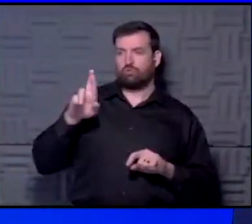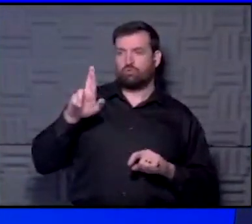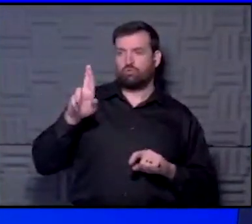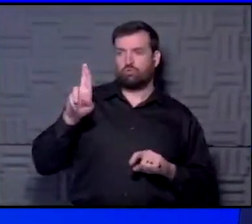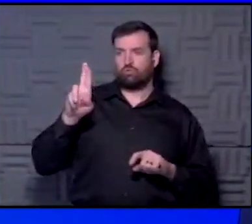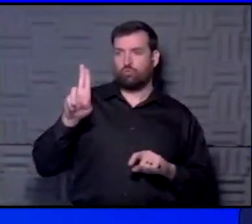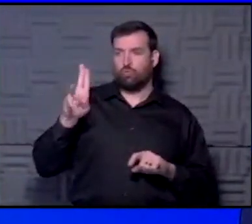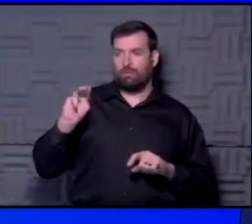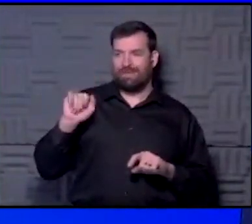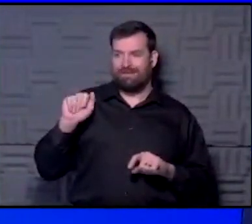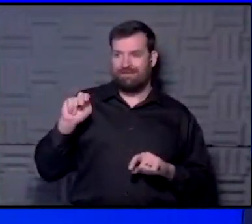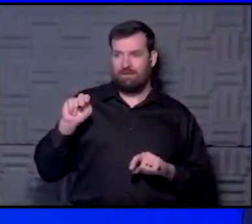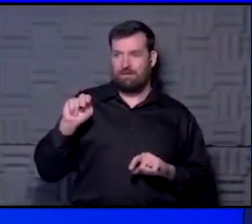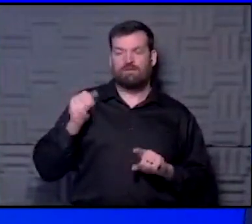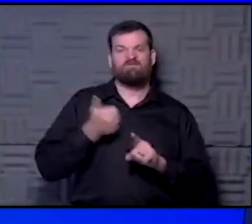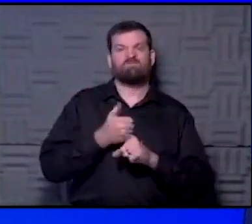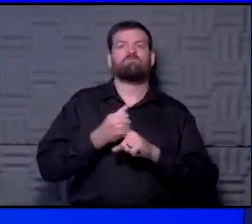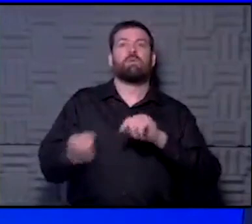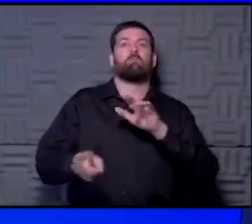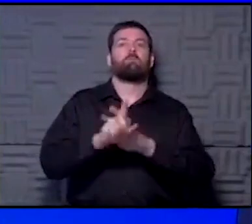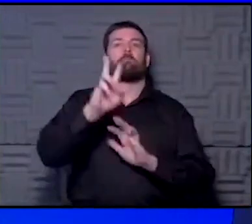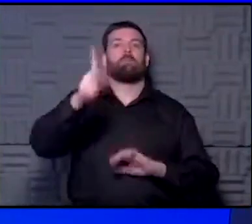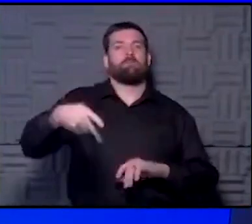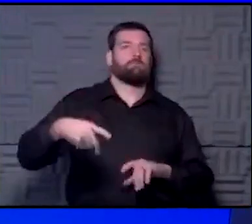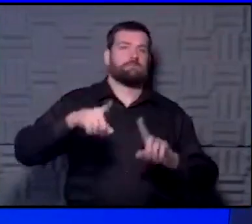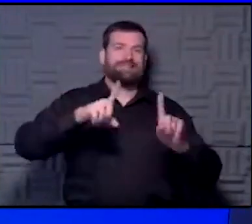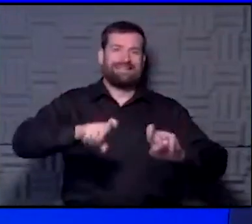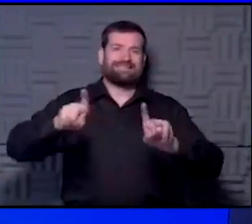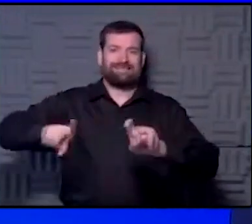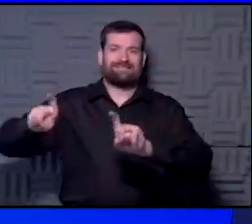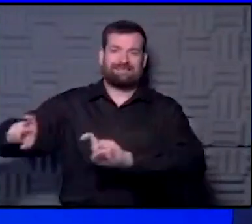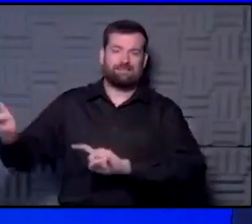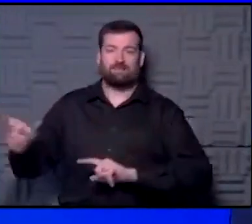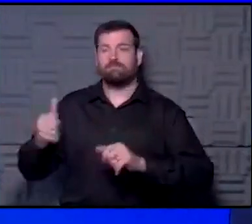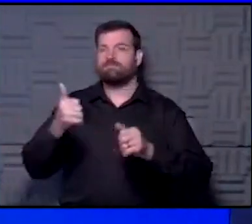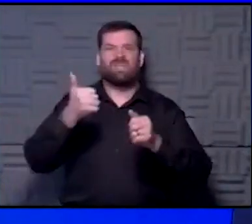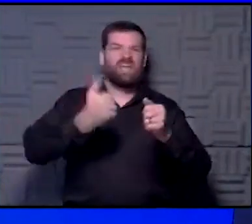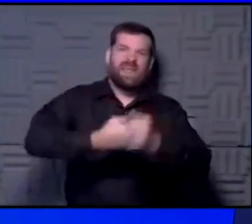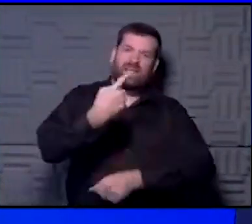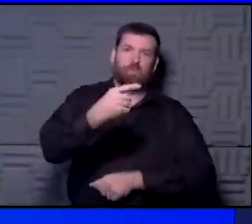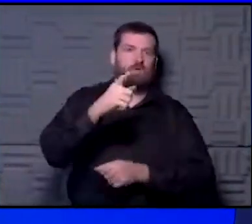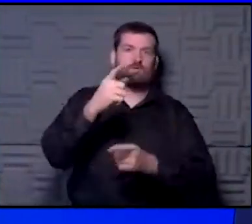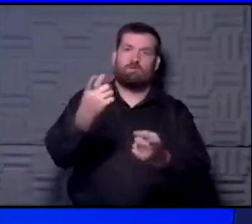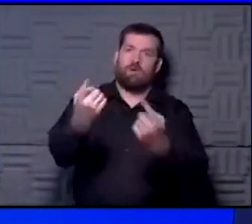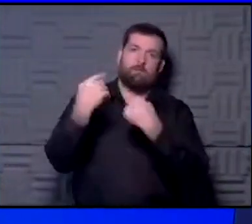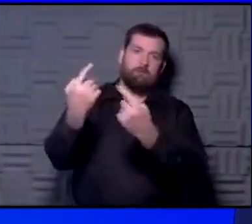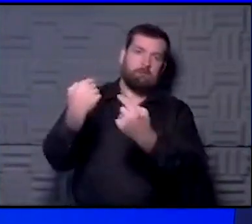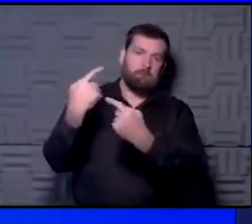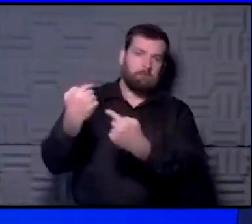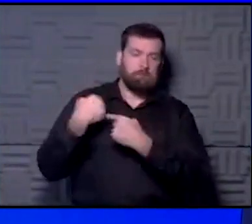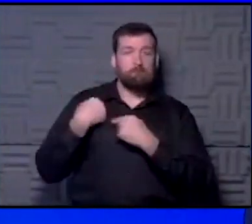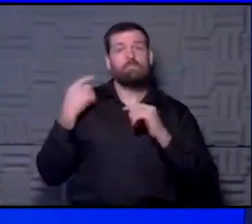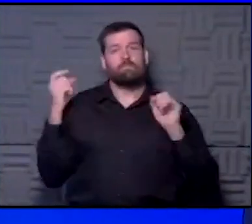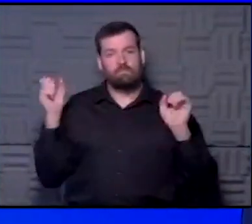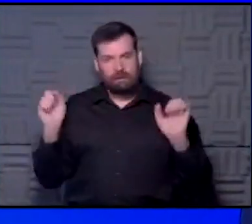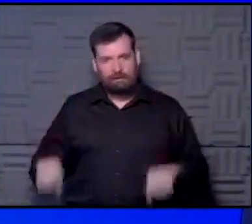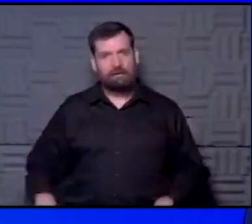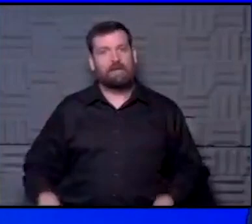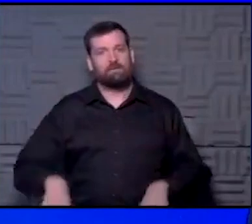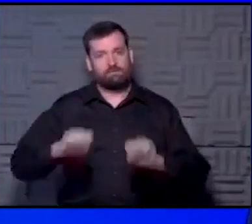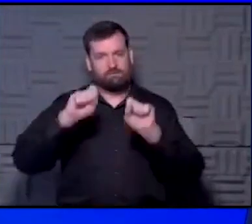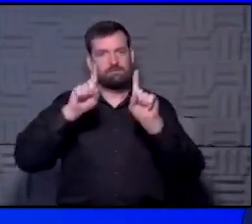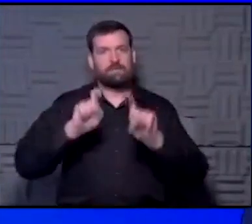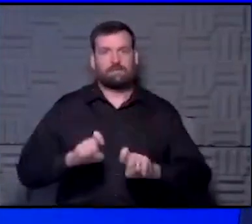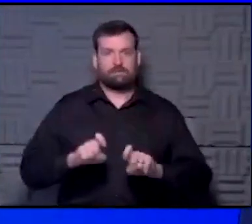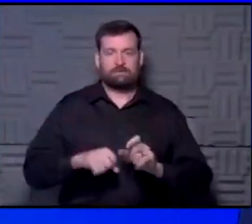good. They were just going out and doing pop-up testing at one point. Any takers that were coming to where they were going in the community were able to go get